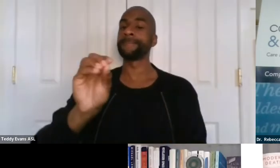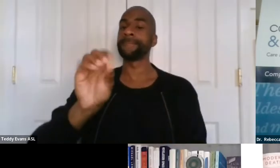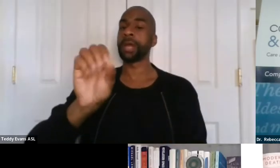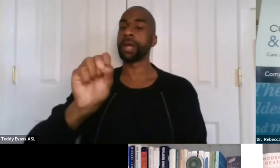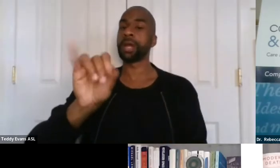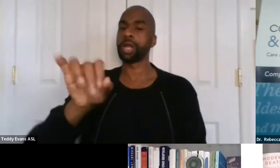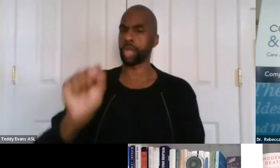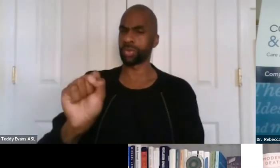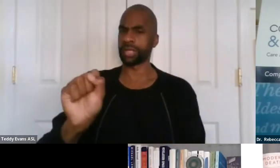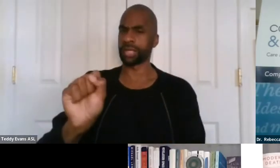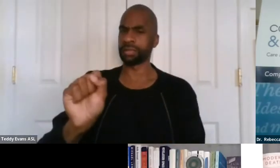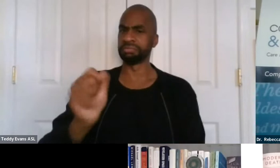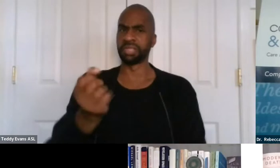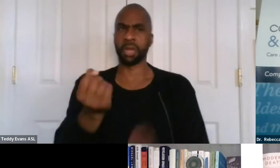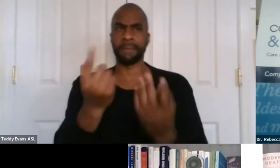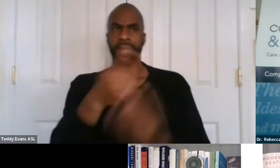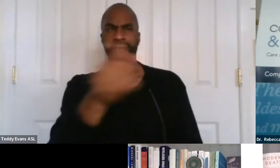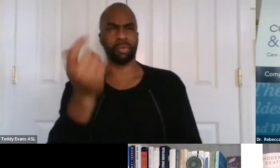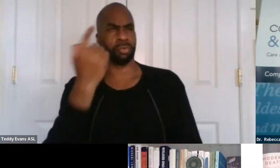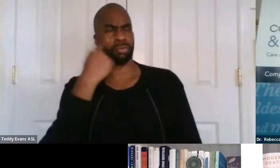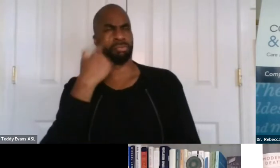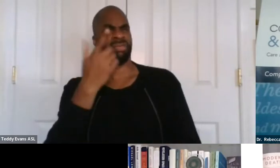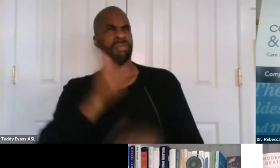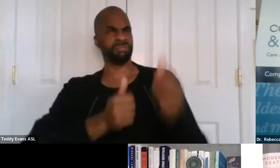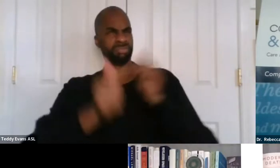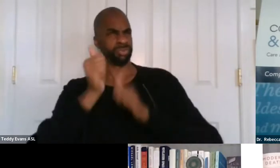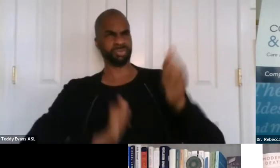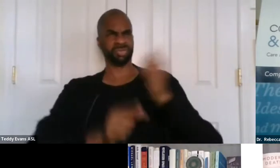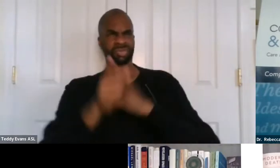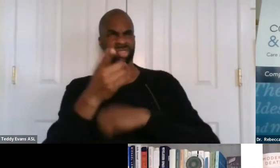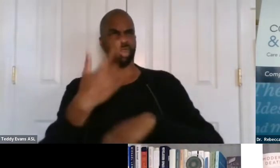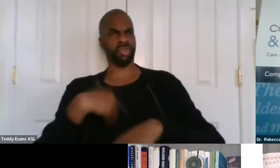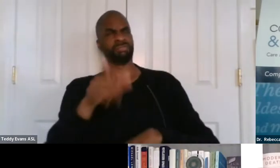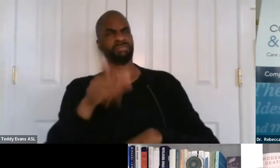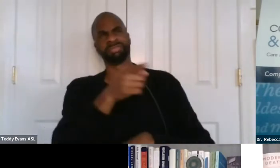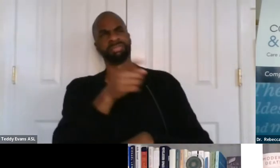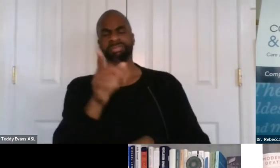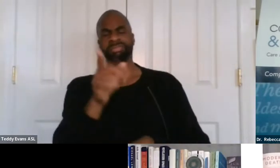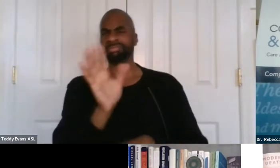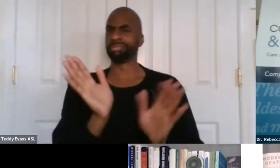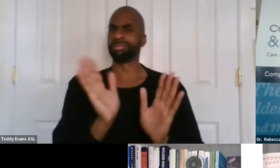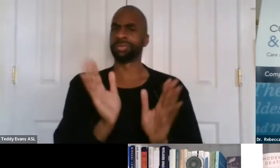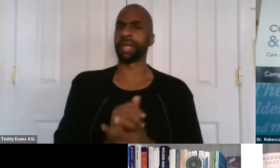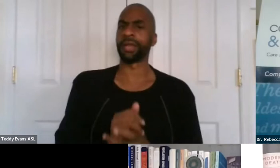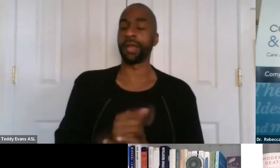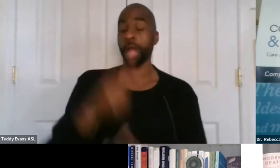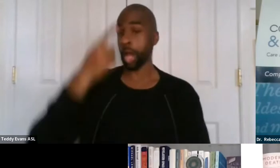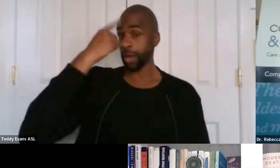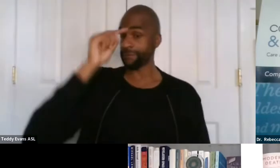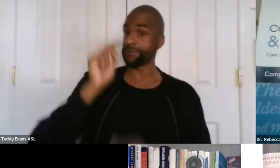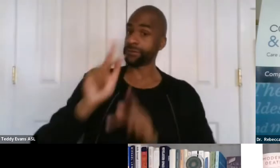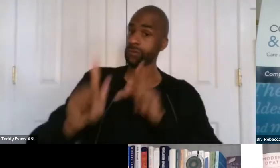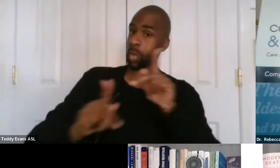of stage trick or a circus trick, but the fact of the matter is that hypnosis for patients who can be hypnotized, not everyone